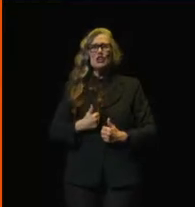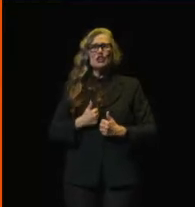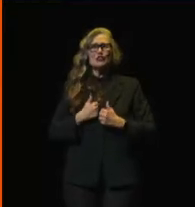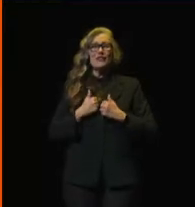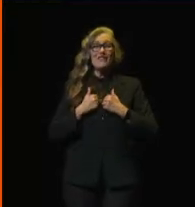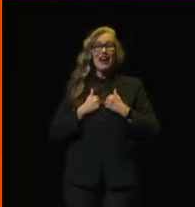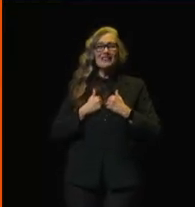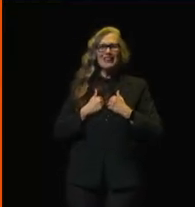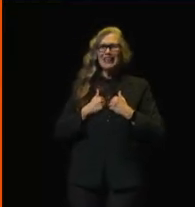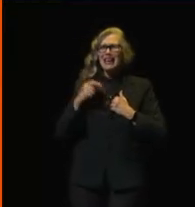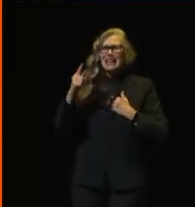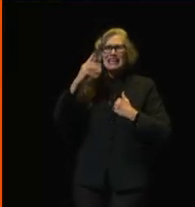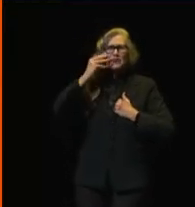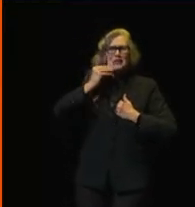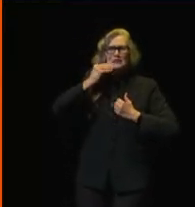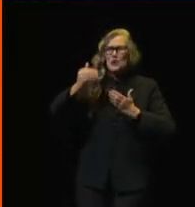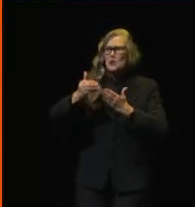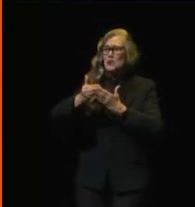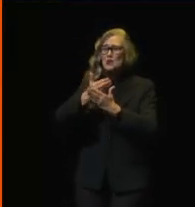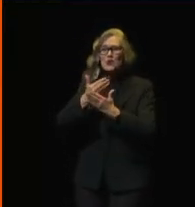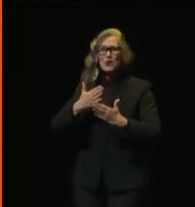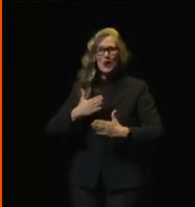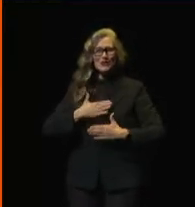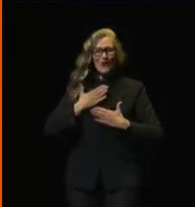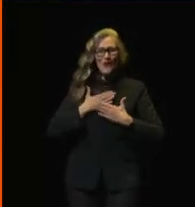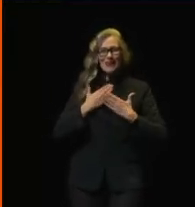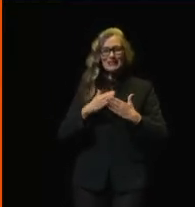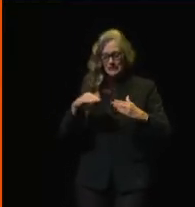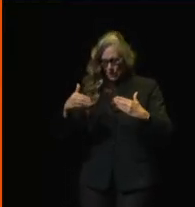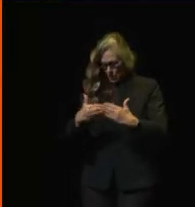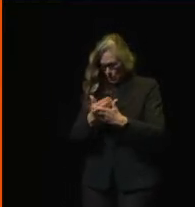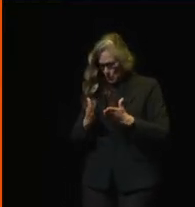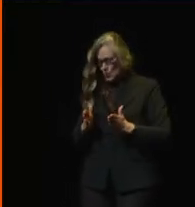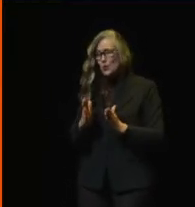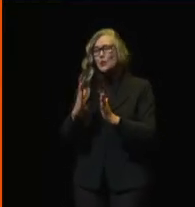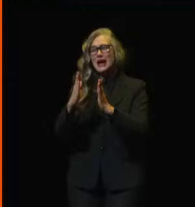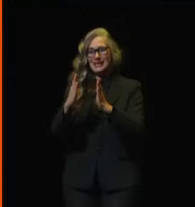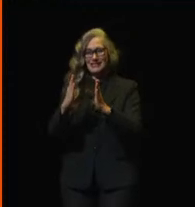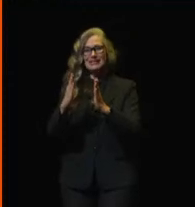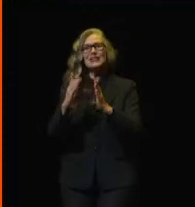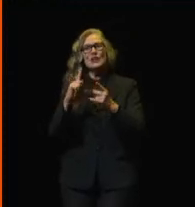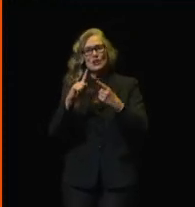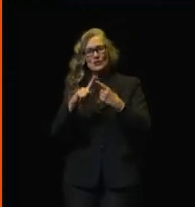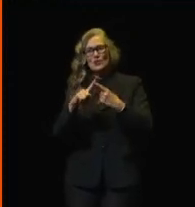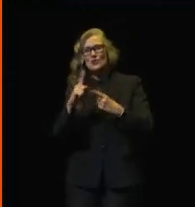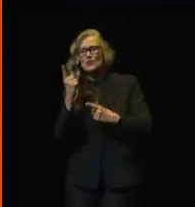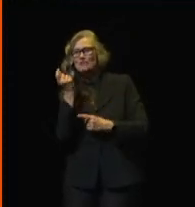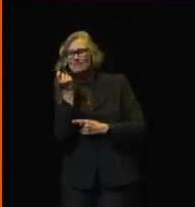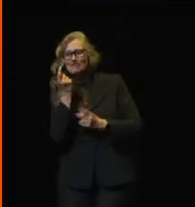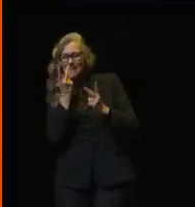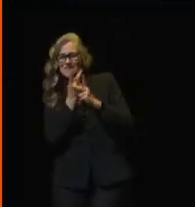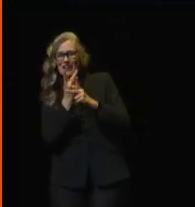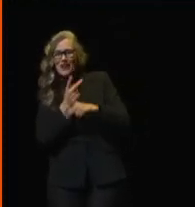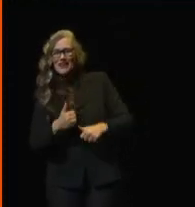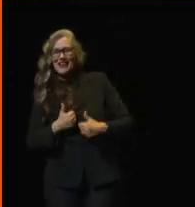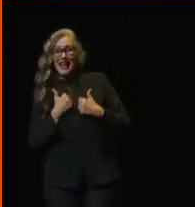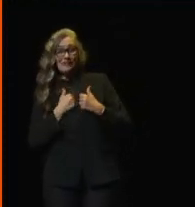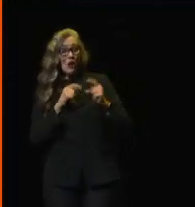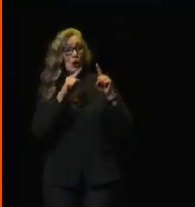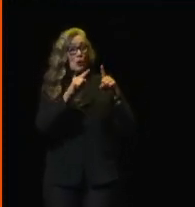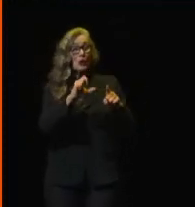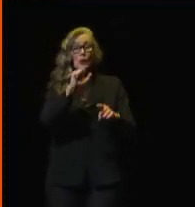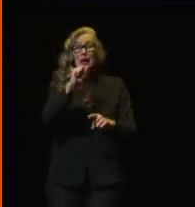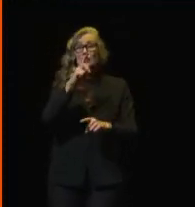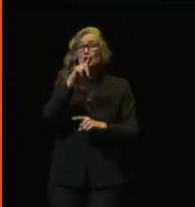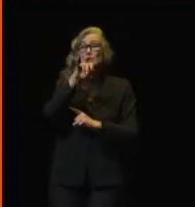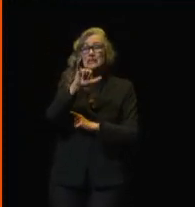new joys and finding new ways to thrive. We took the kids to Sky Zone and Disneyland. We